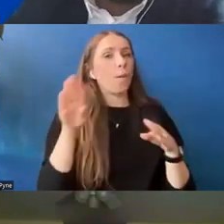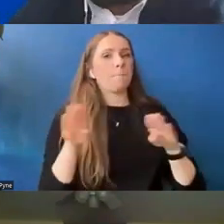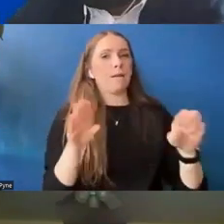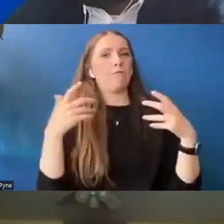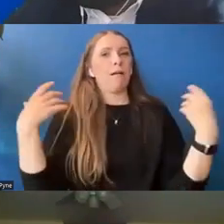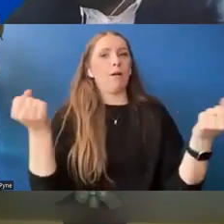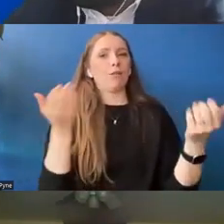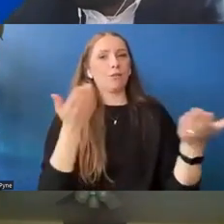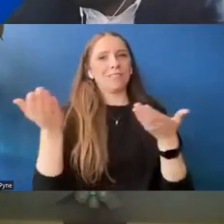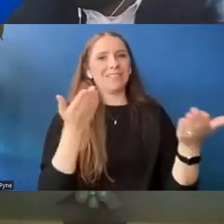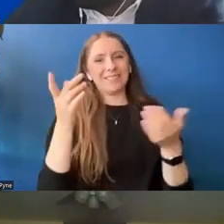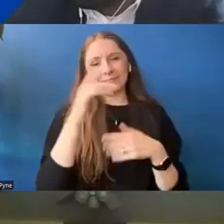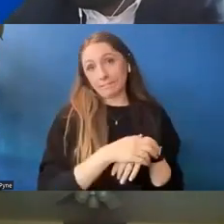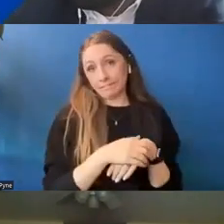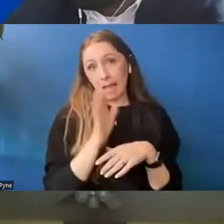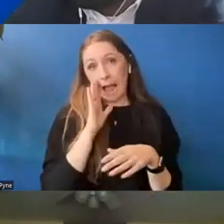services.